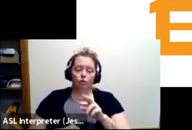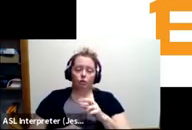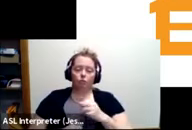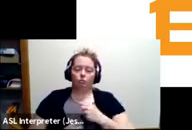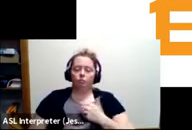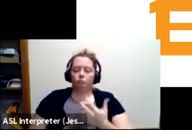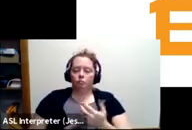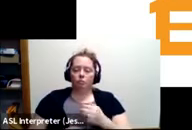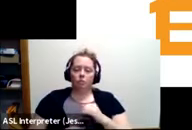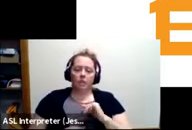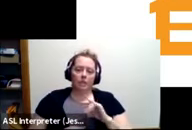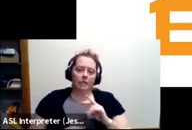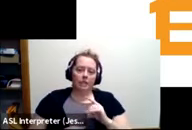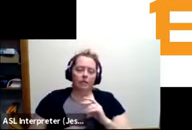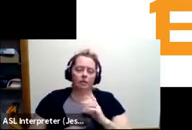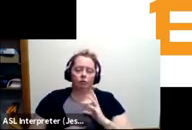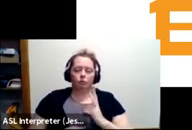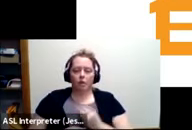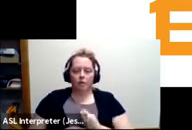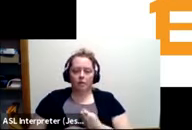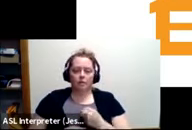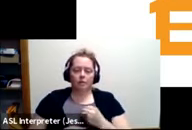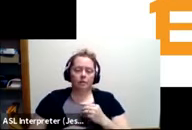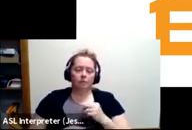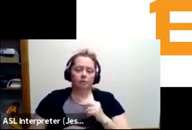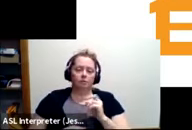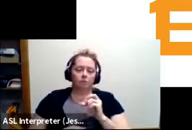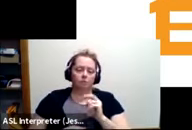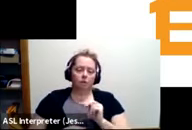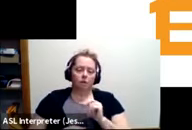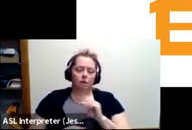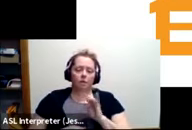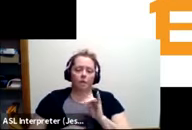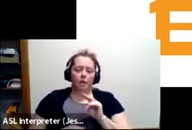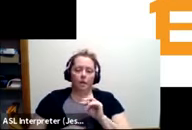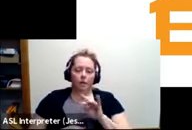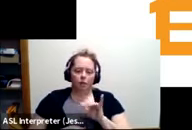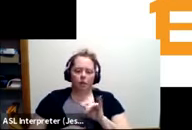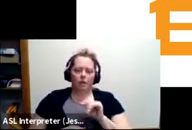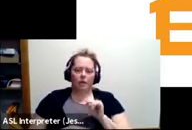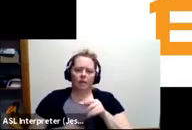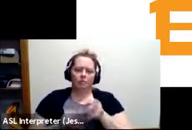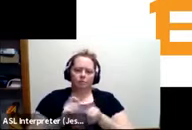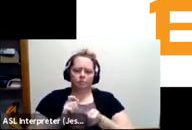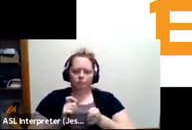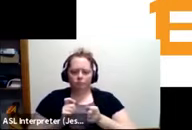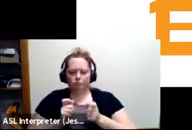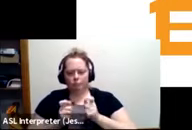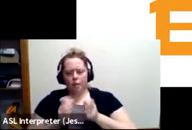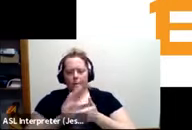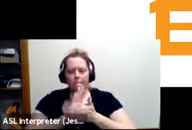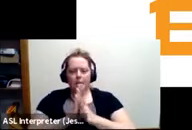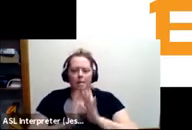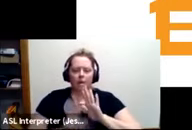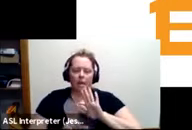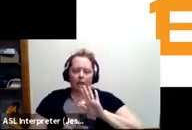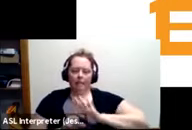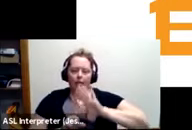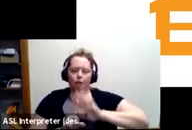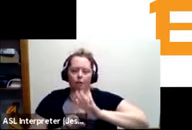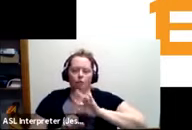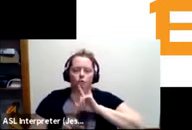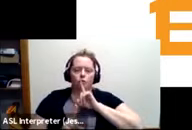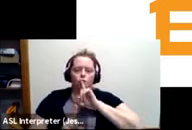they began to transition to living their true lives, their true selves, and their landlord would see them using a